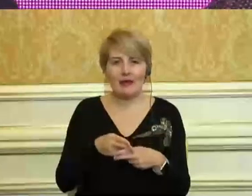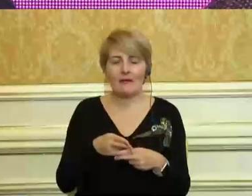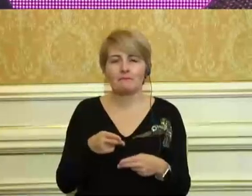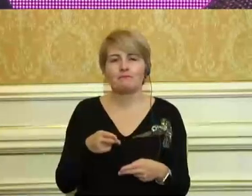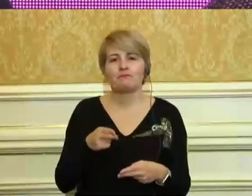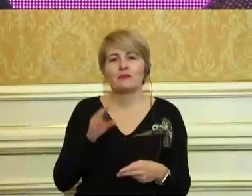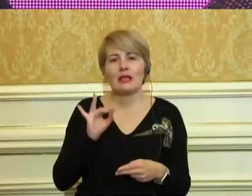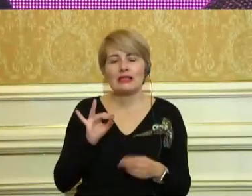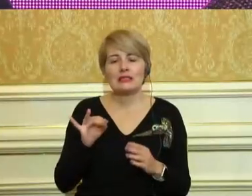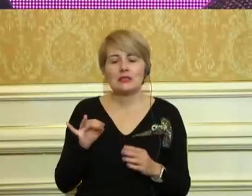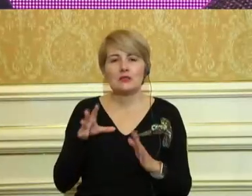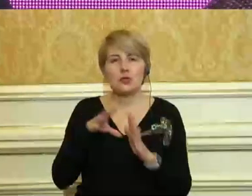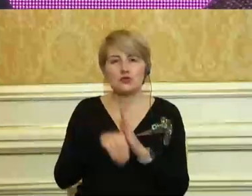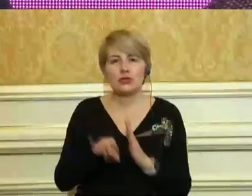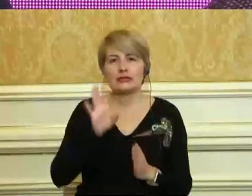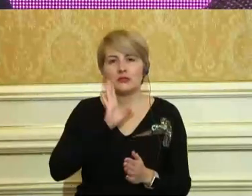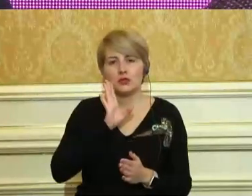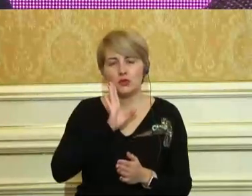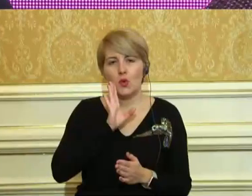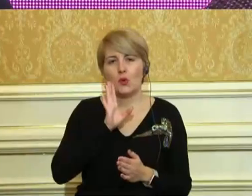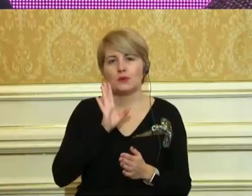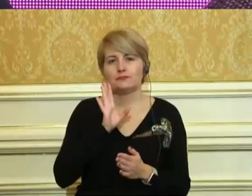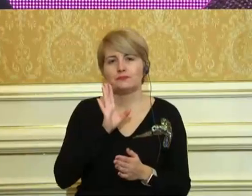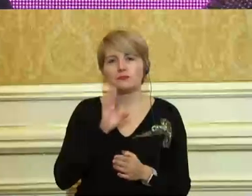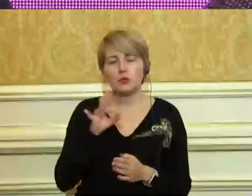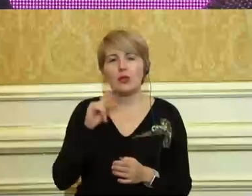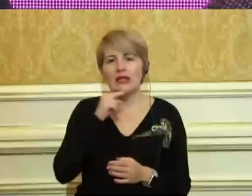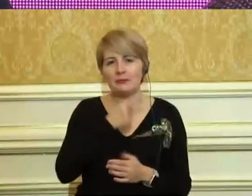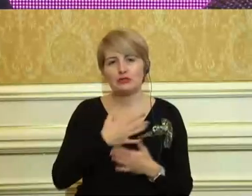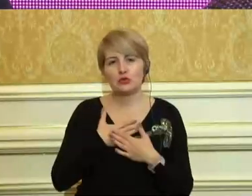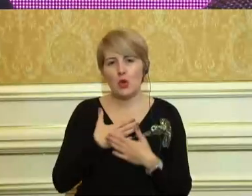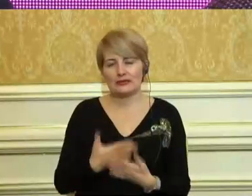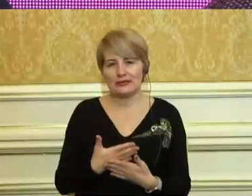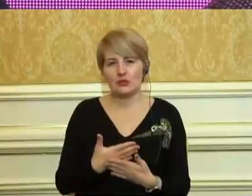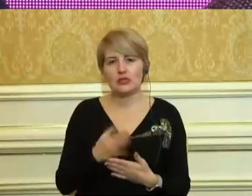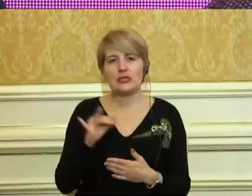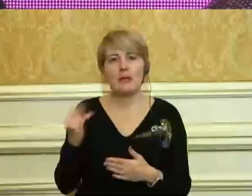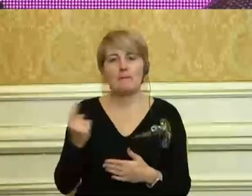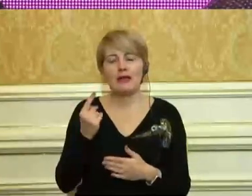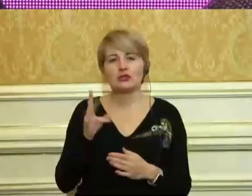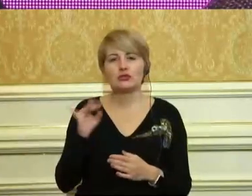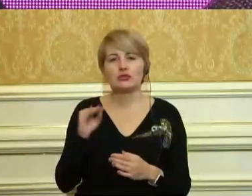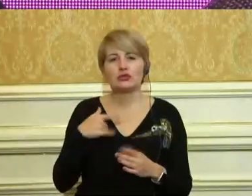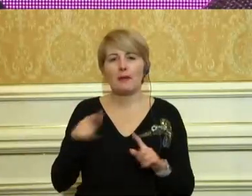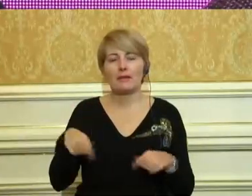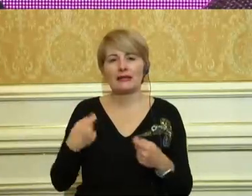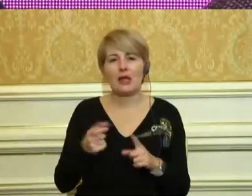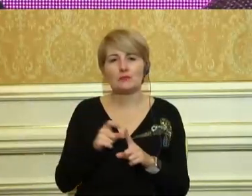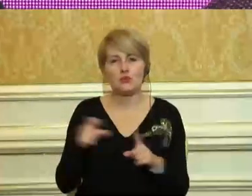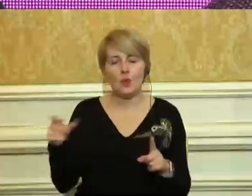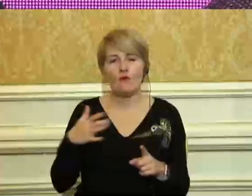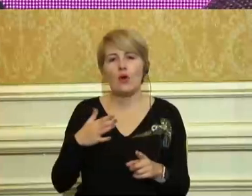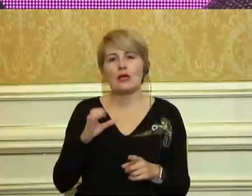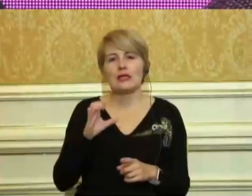those barriers in the salaries and the payment system, and how to involve the women into the